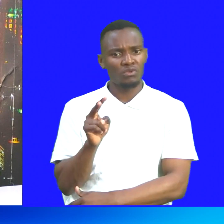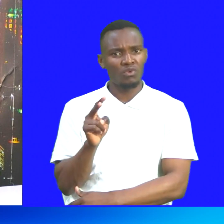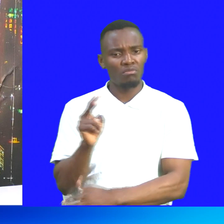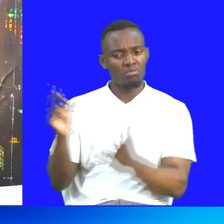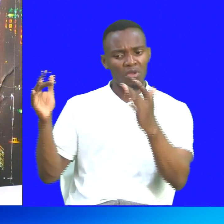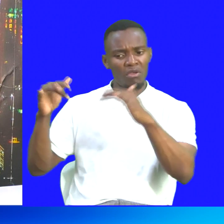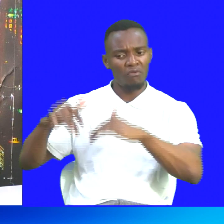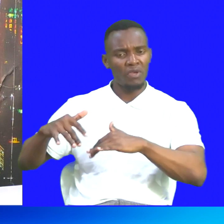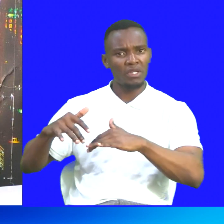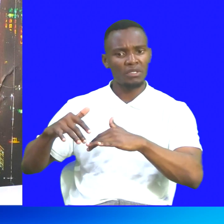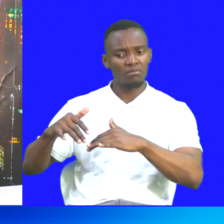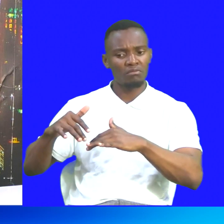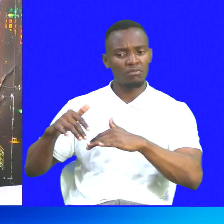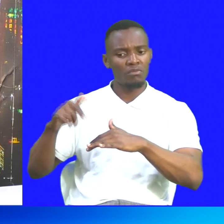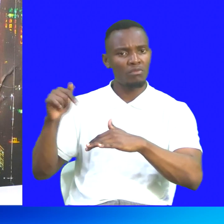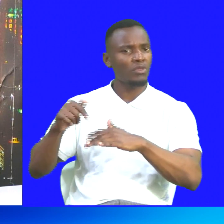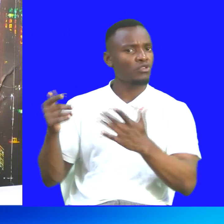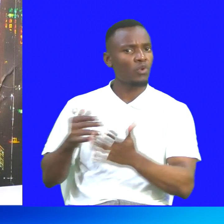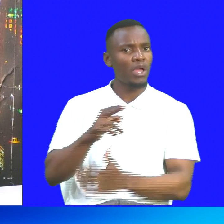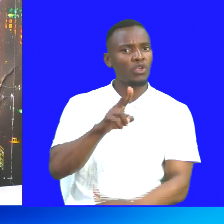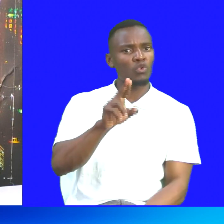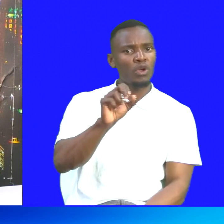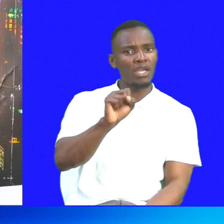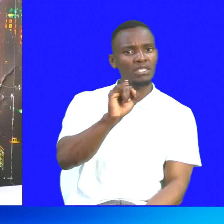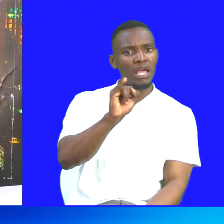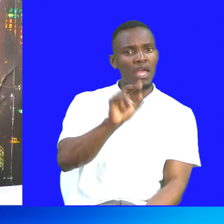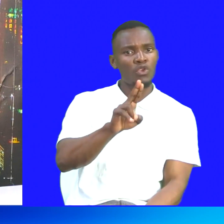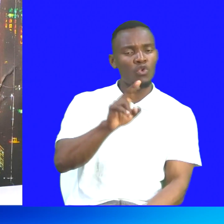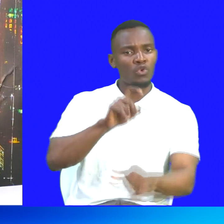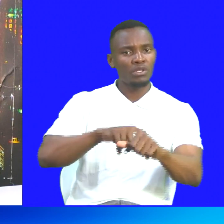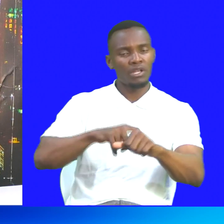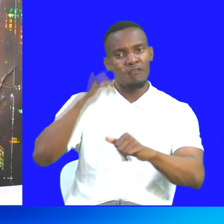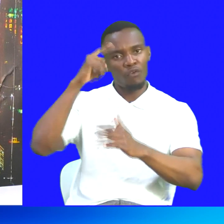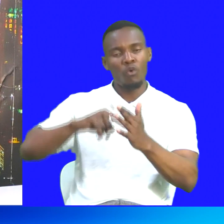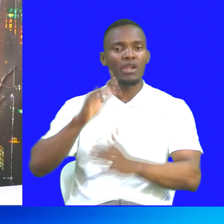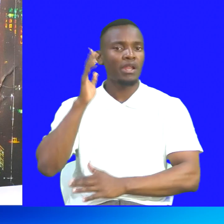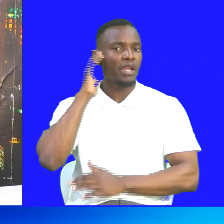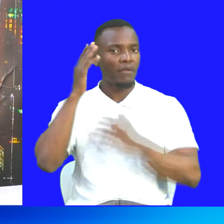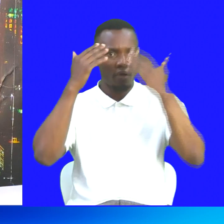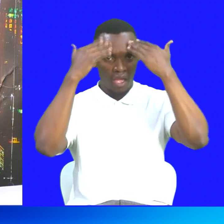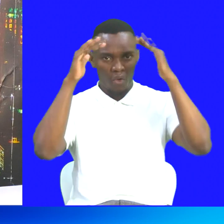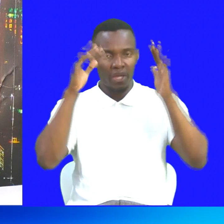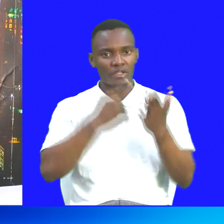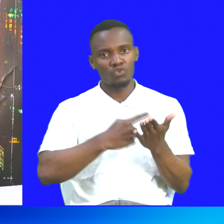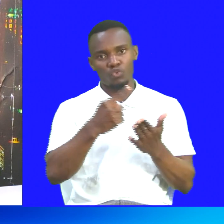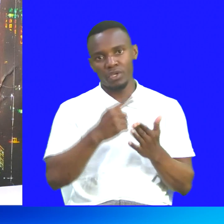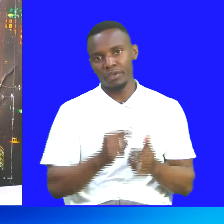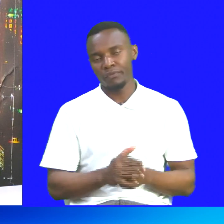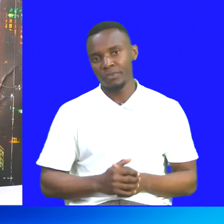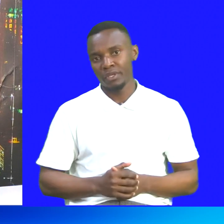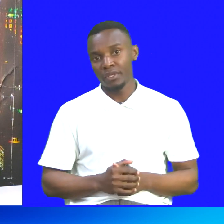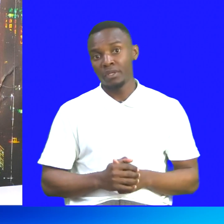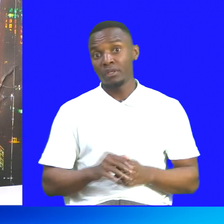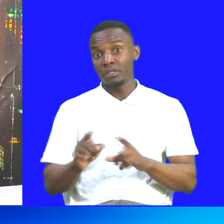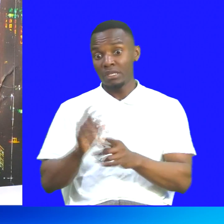event that was in USIU during the Deaf Awareness Week. And some of